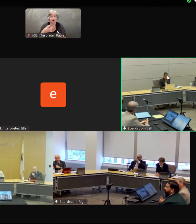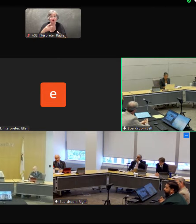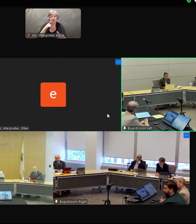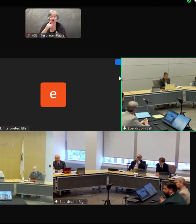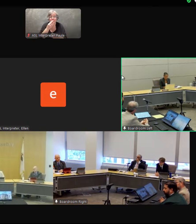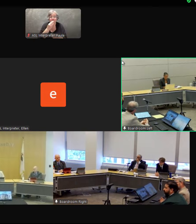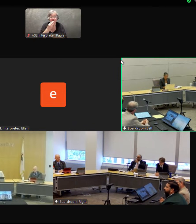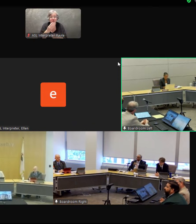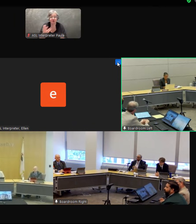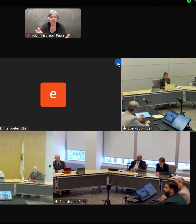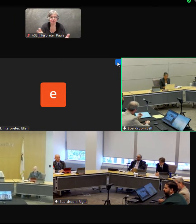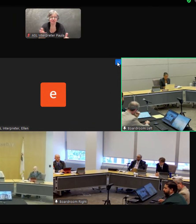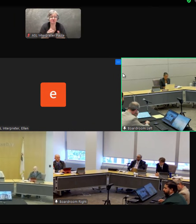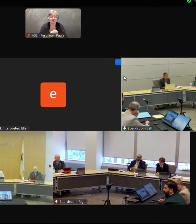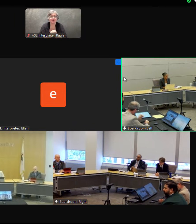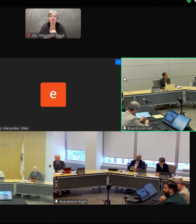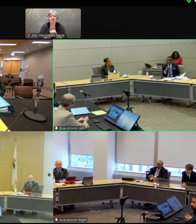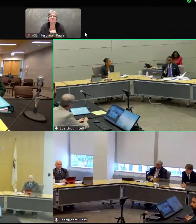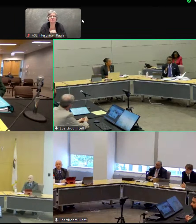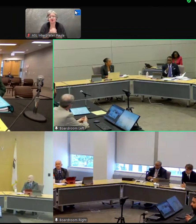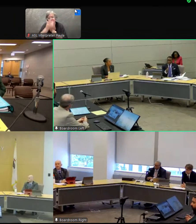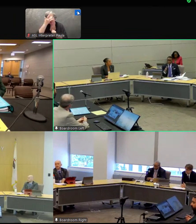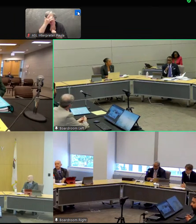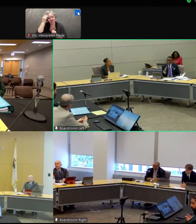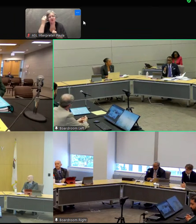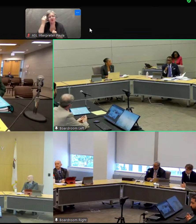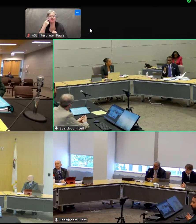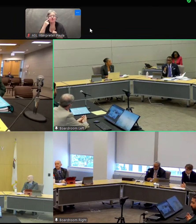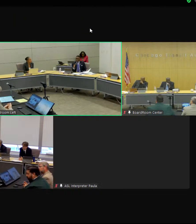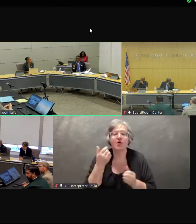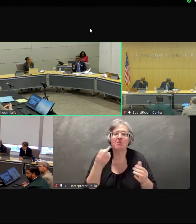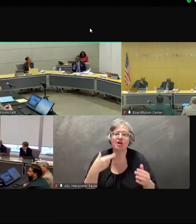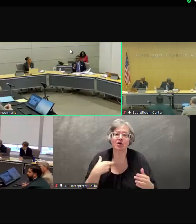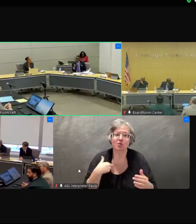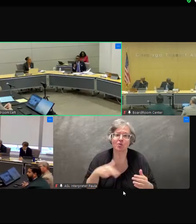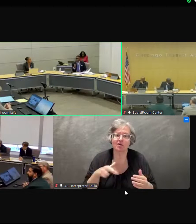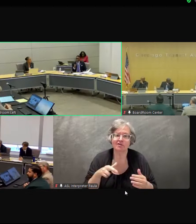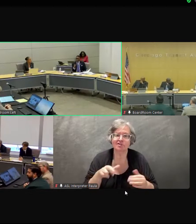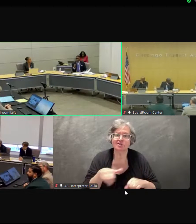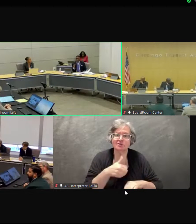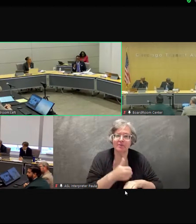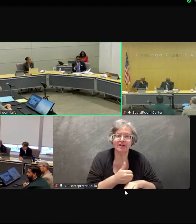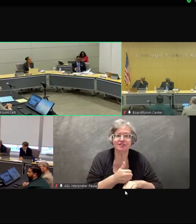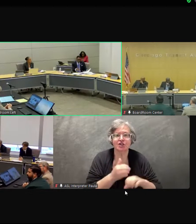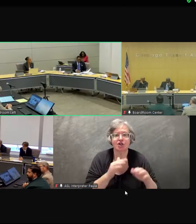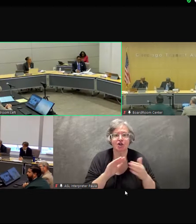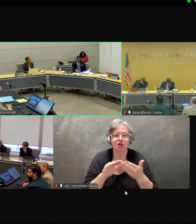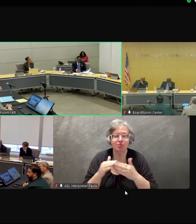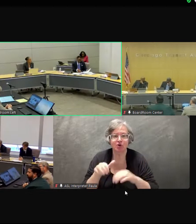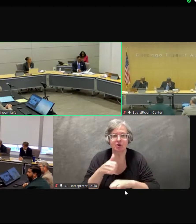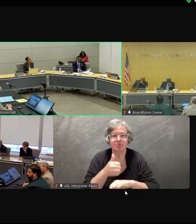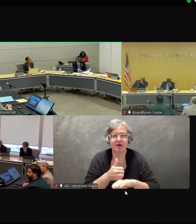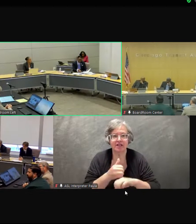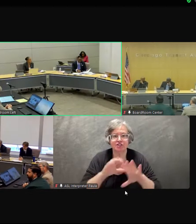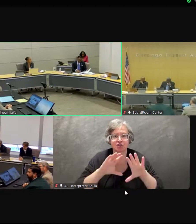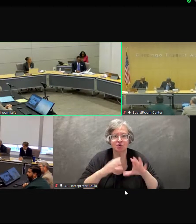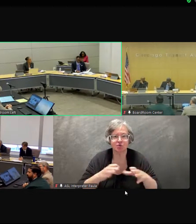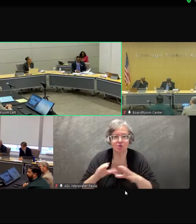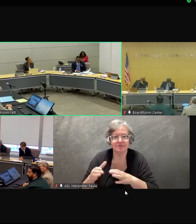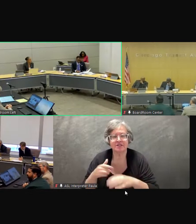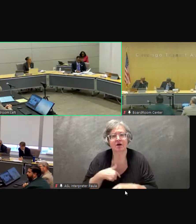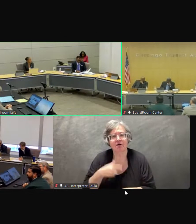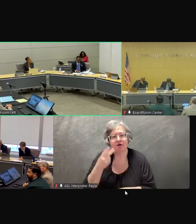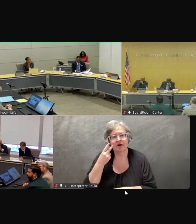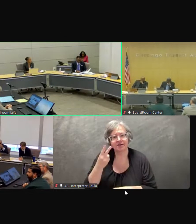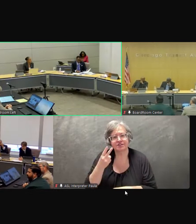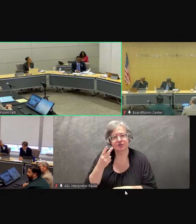to be brought. I'm a part of a number of faith-based, community-based coalitions. I see that you